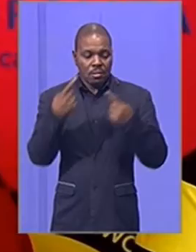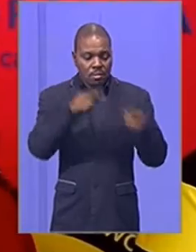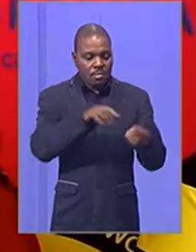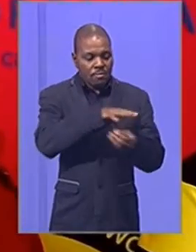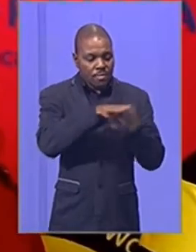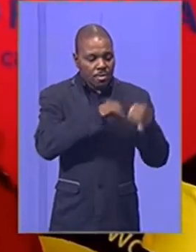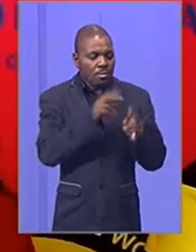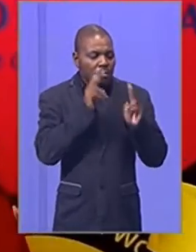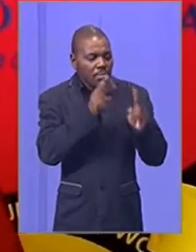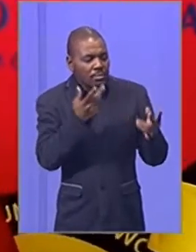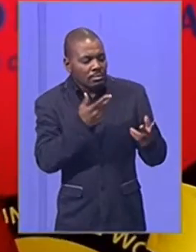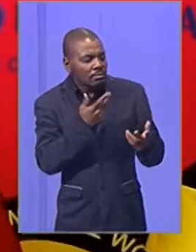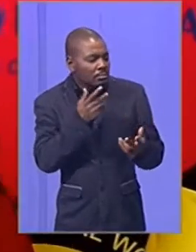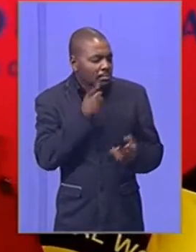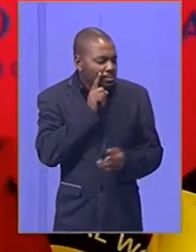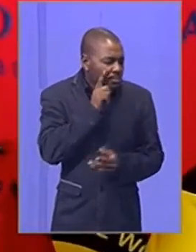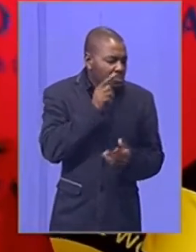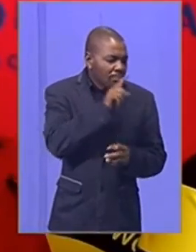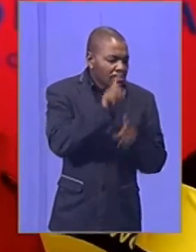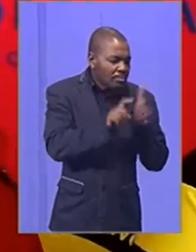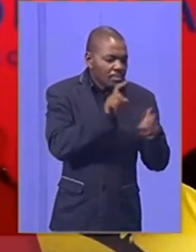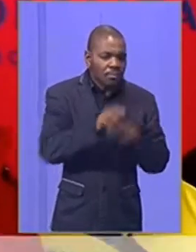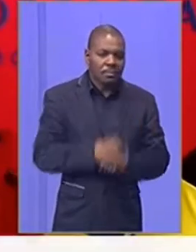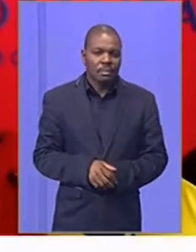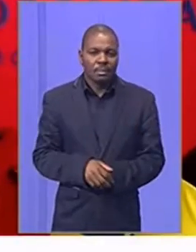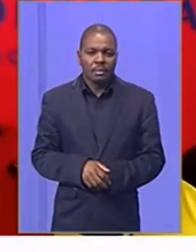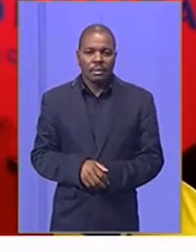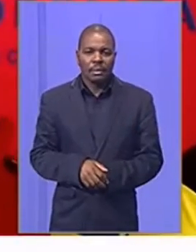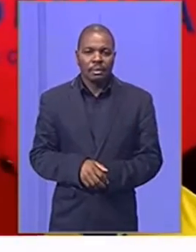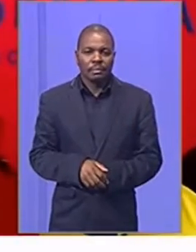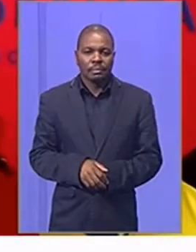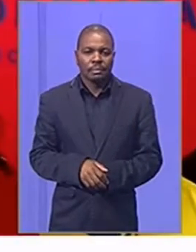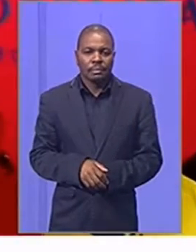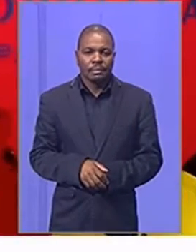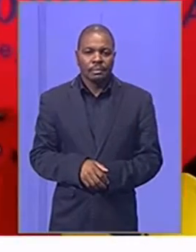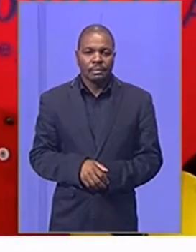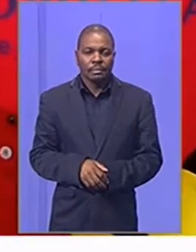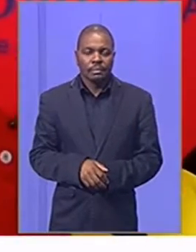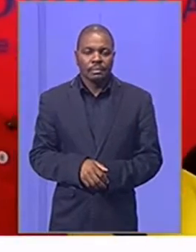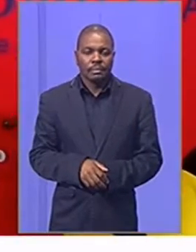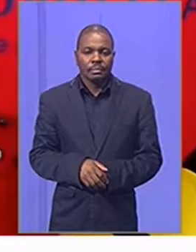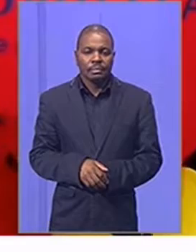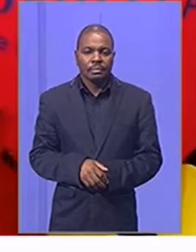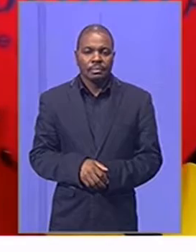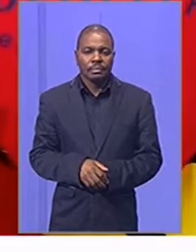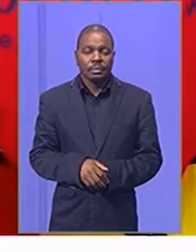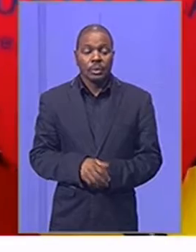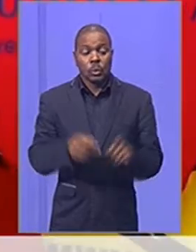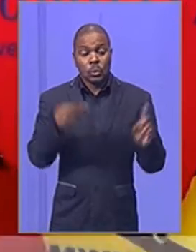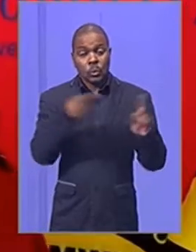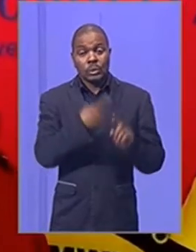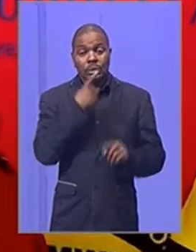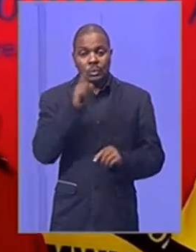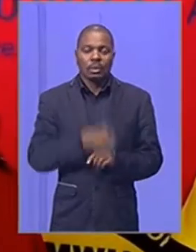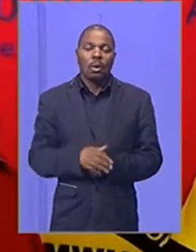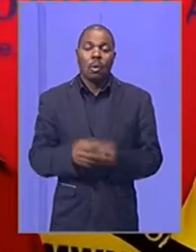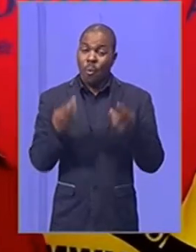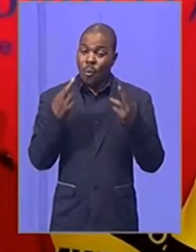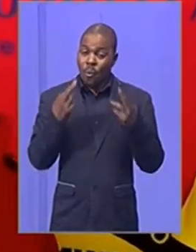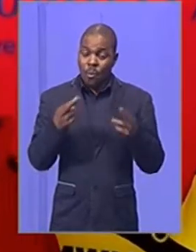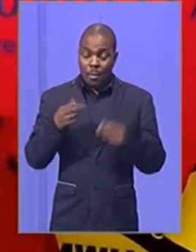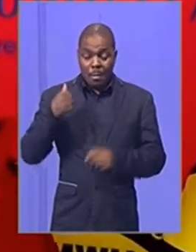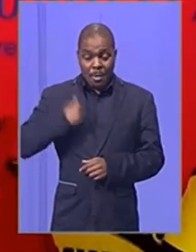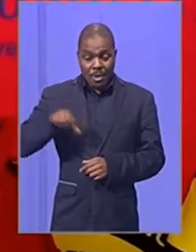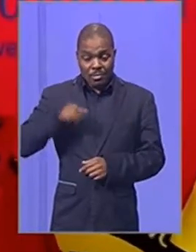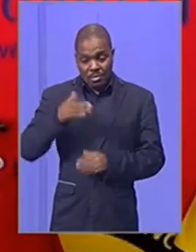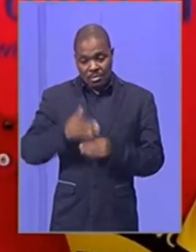fumana dikarabo. Eske sakuzwa nangomeya ekhuluma ukuthi bazimisele ukuthi lolu daba. She says she hopes that the municipality